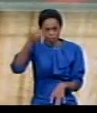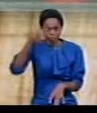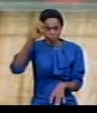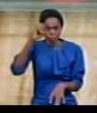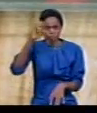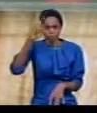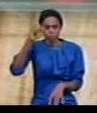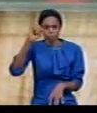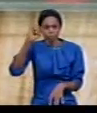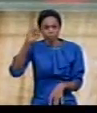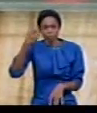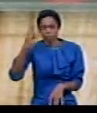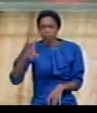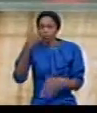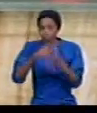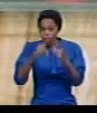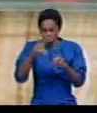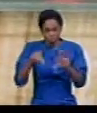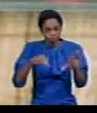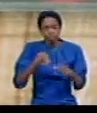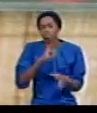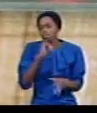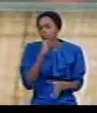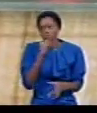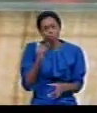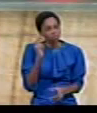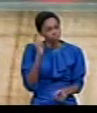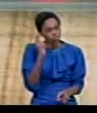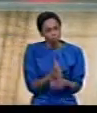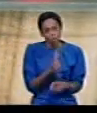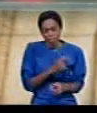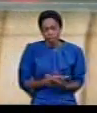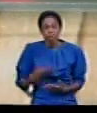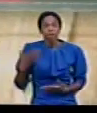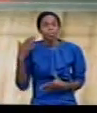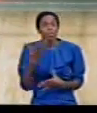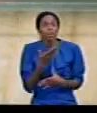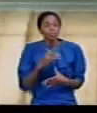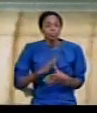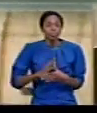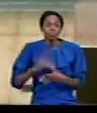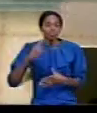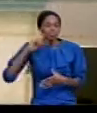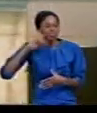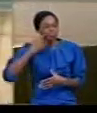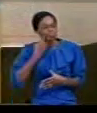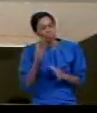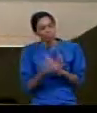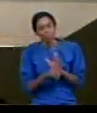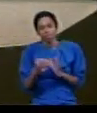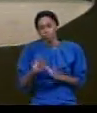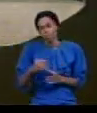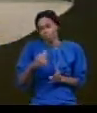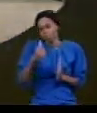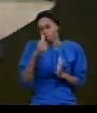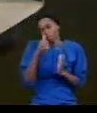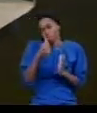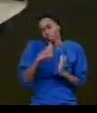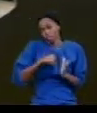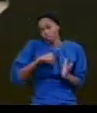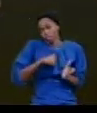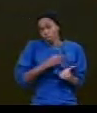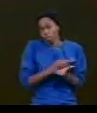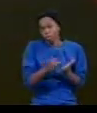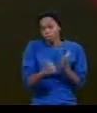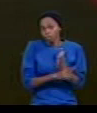right. There's the goal of self-righteousness without grace. He's saying, don't you know